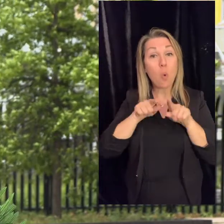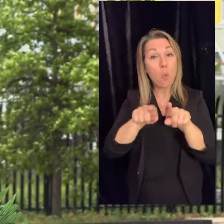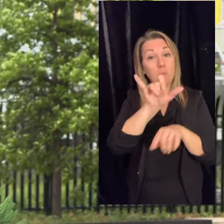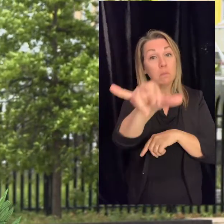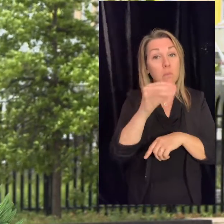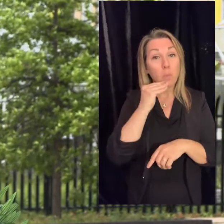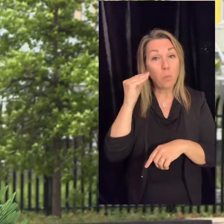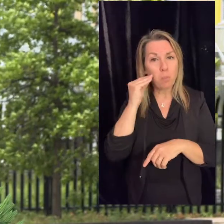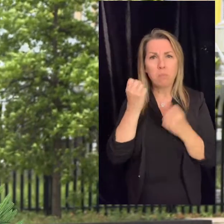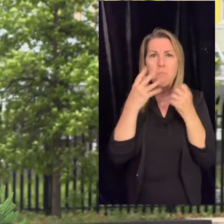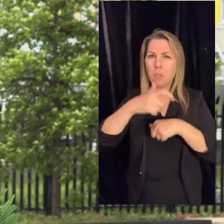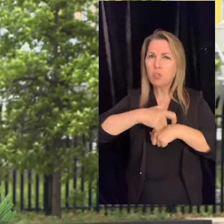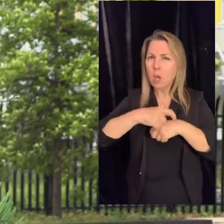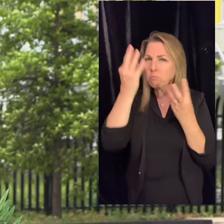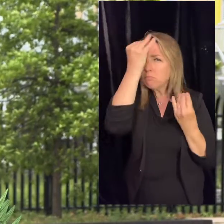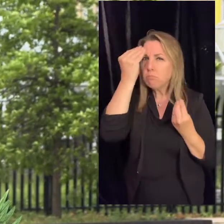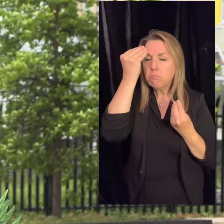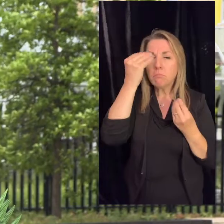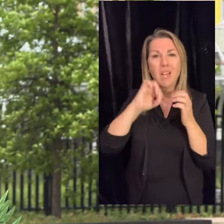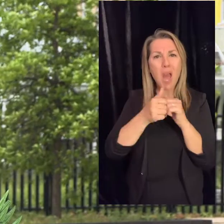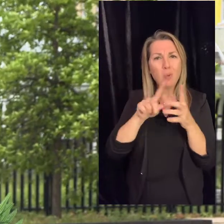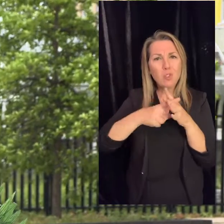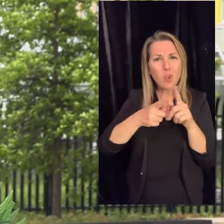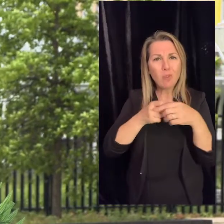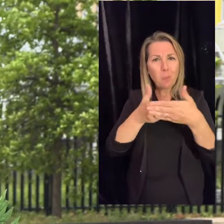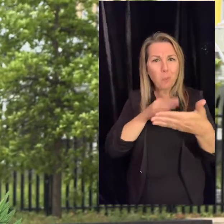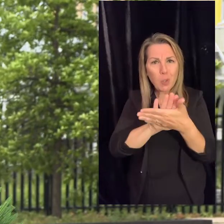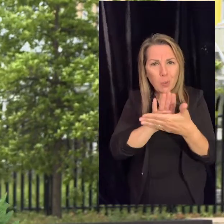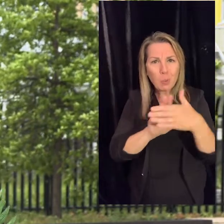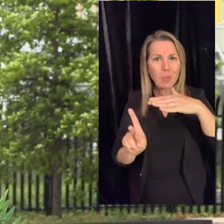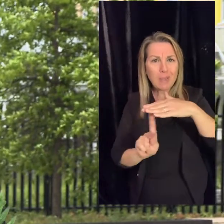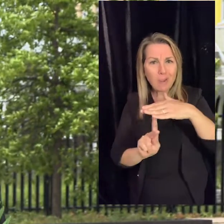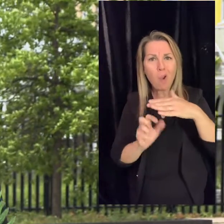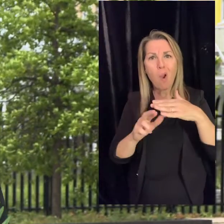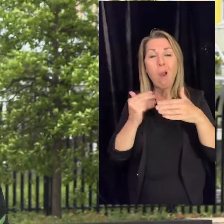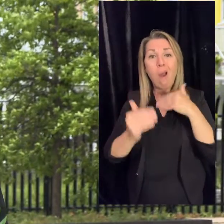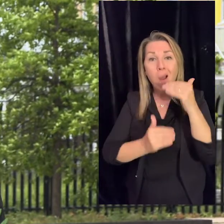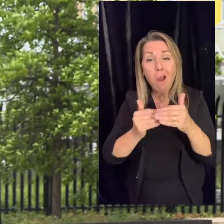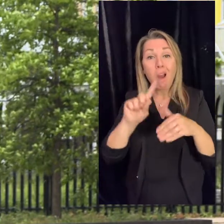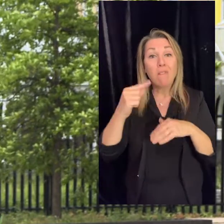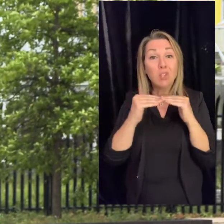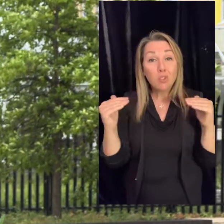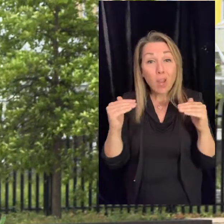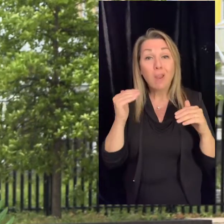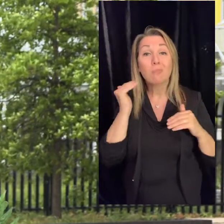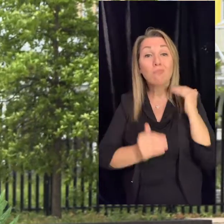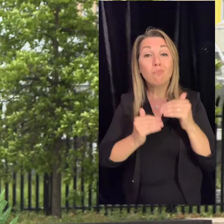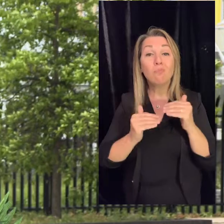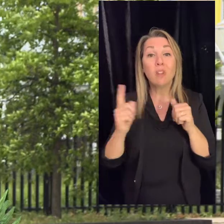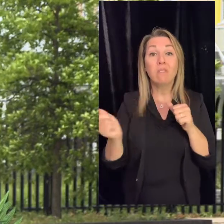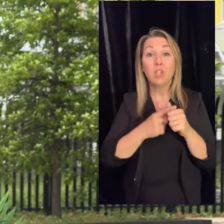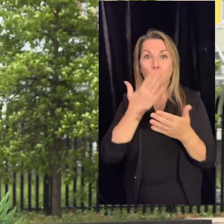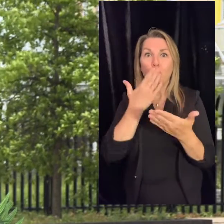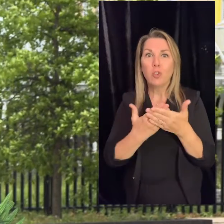think. I want you to think about how it all started from preschool or kindergarten, and then on to first grade, and on to your first